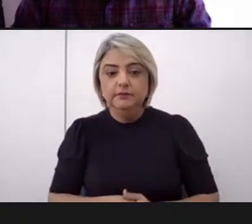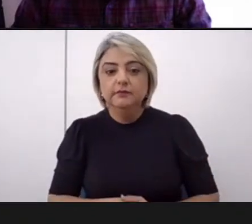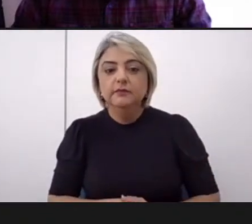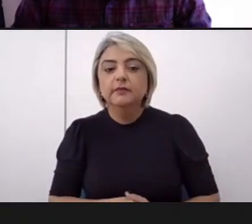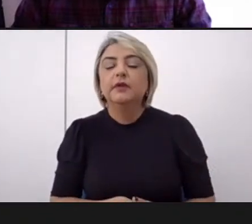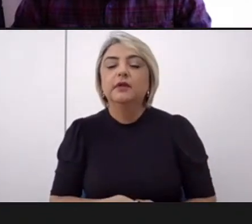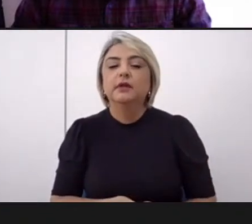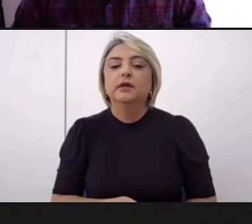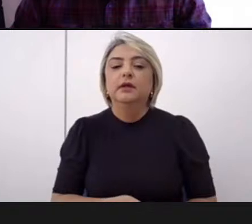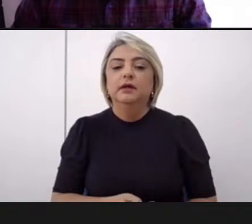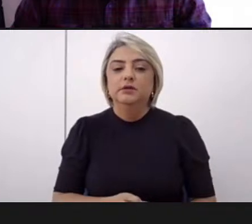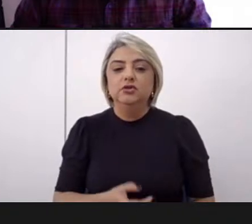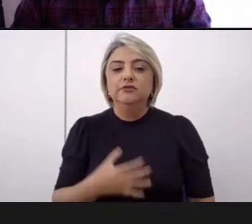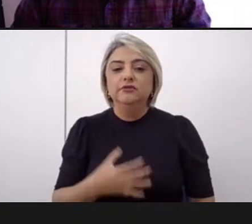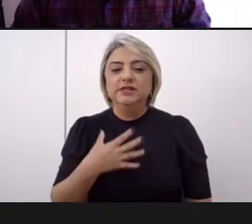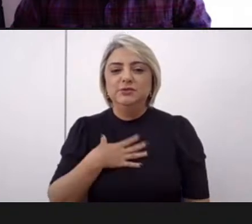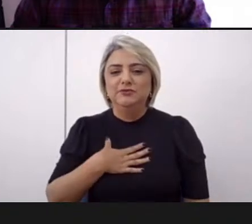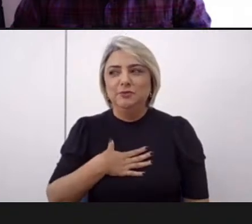lawyers, and so on,